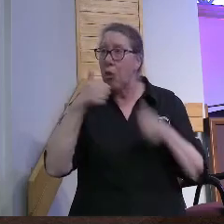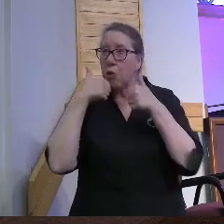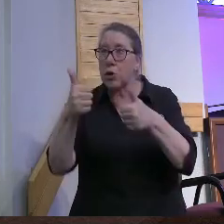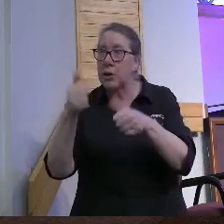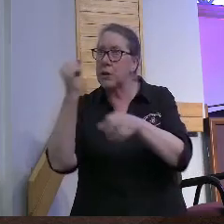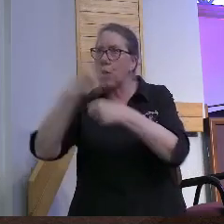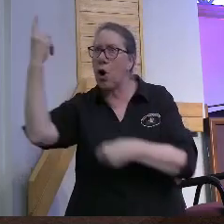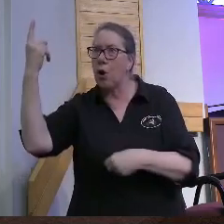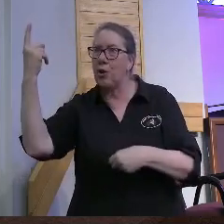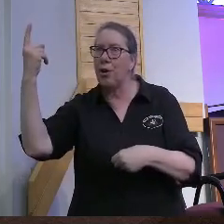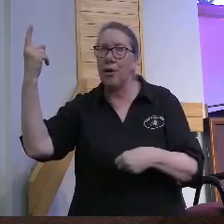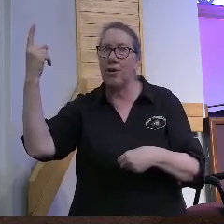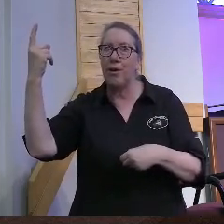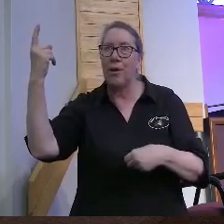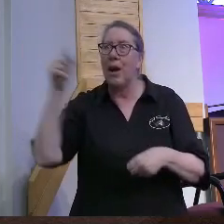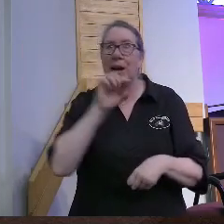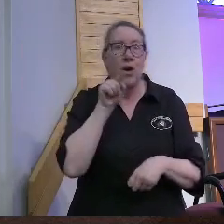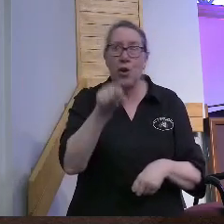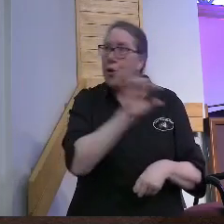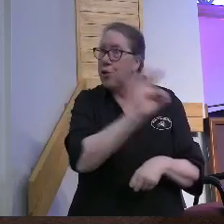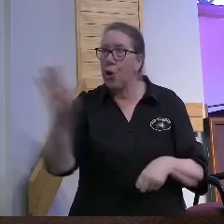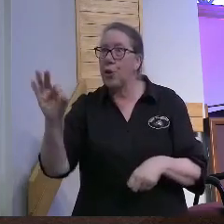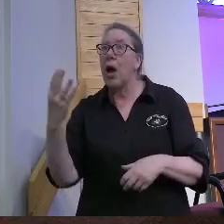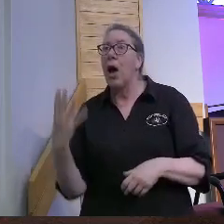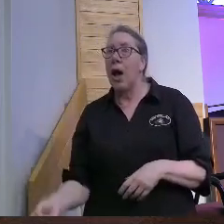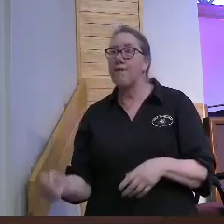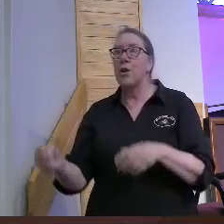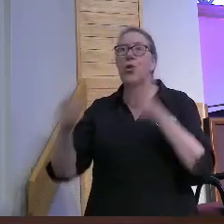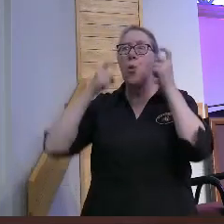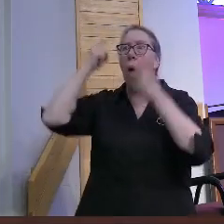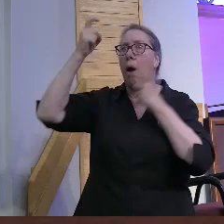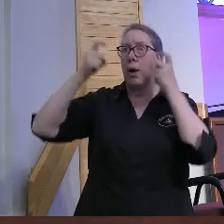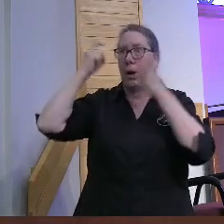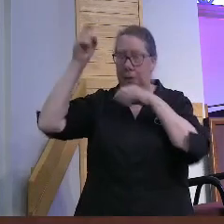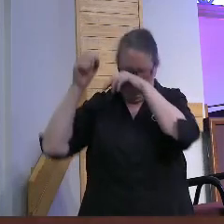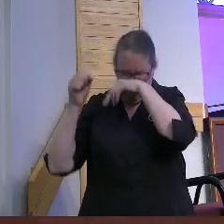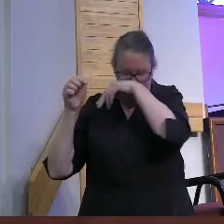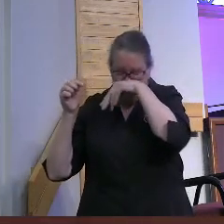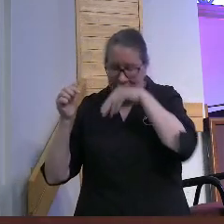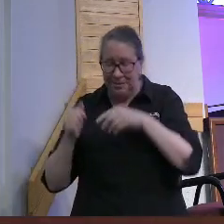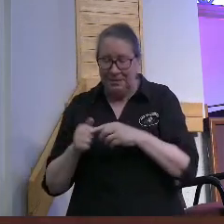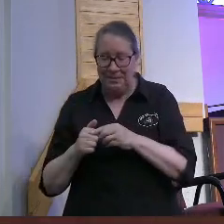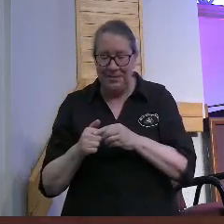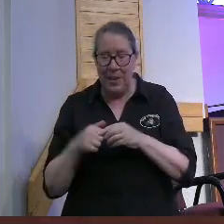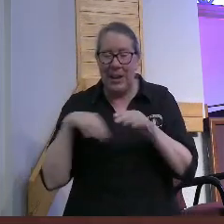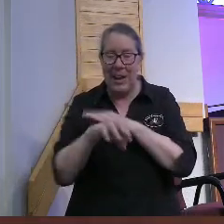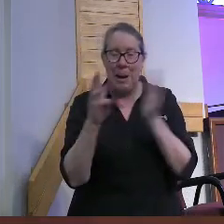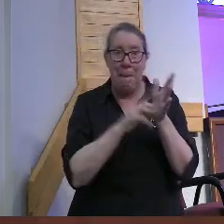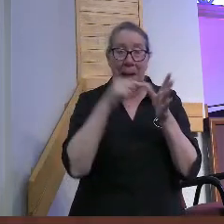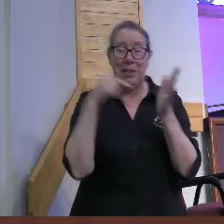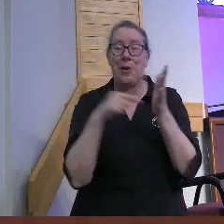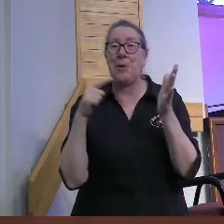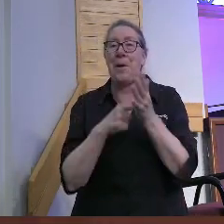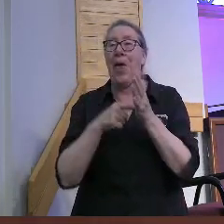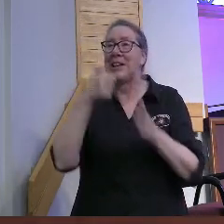You don't have to worry. You don't have to worry. And so in Matthew chapter 6, Jesus gives us the cure